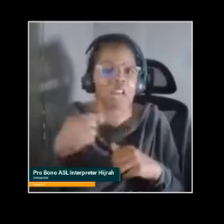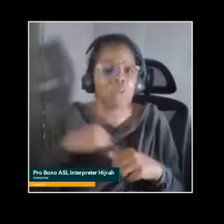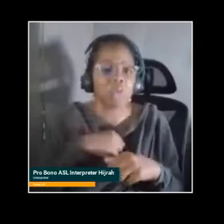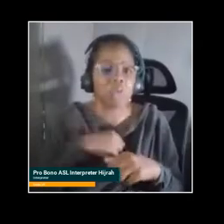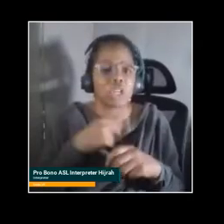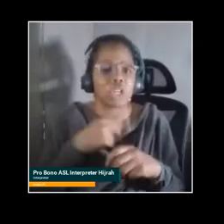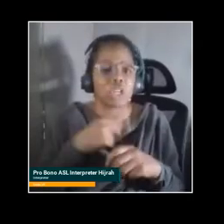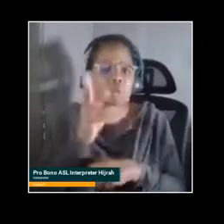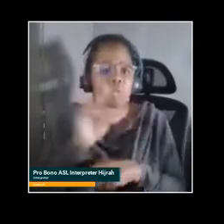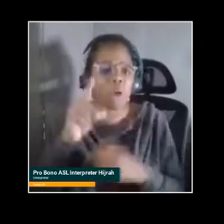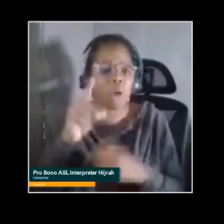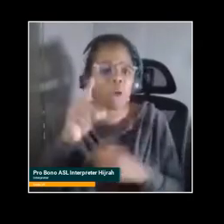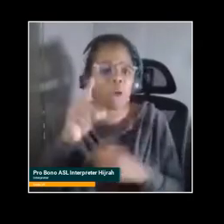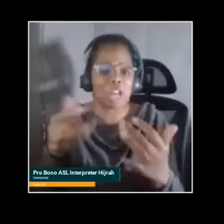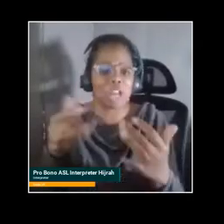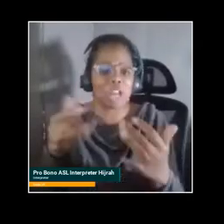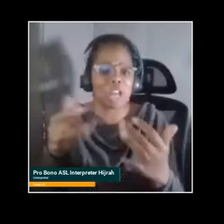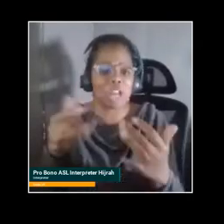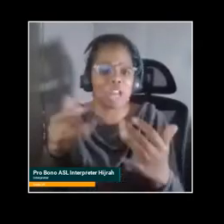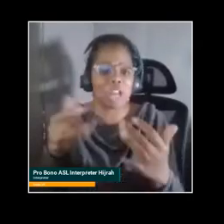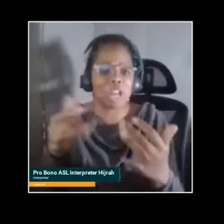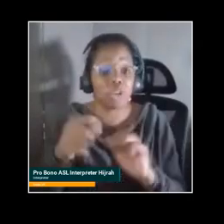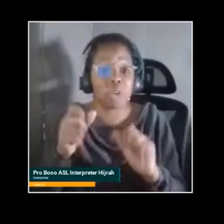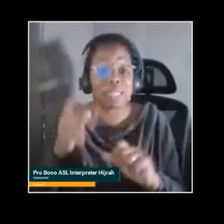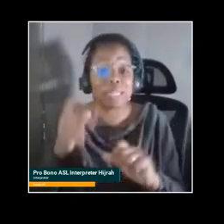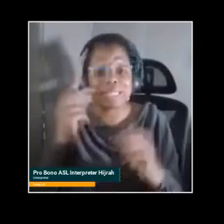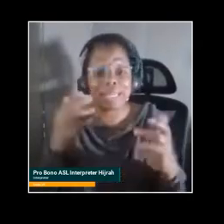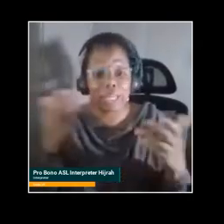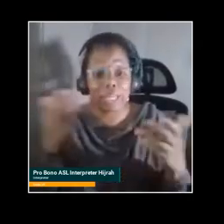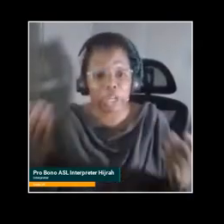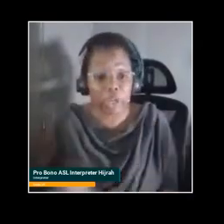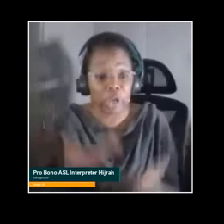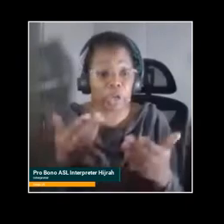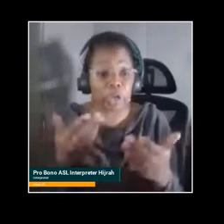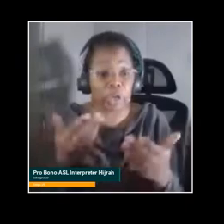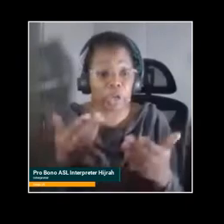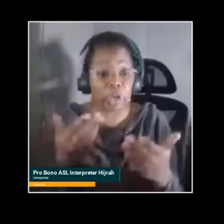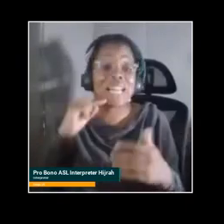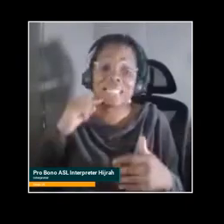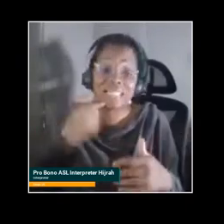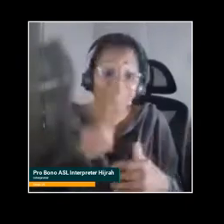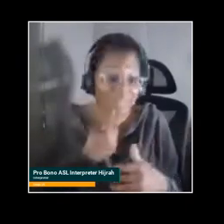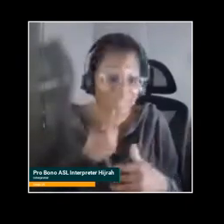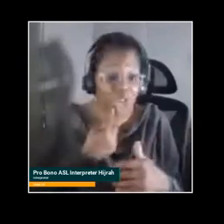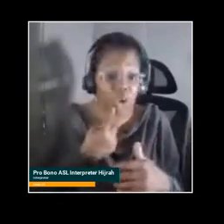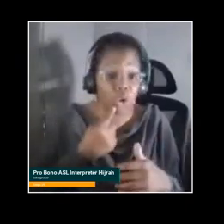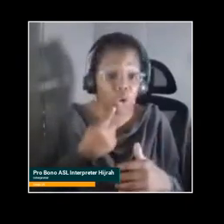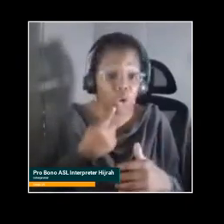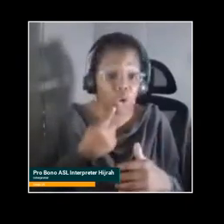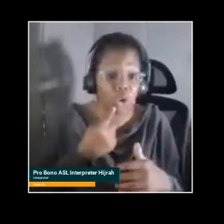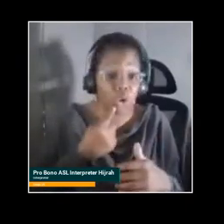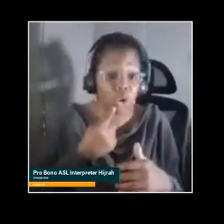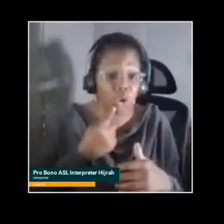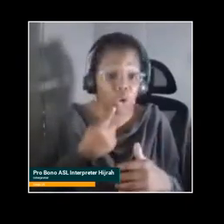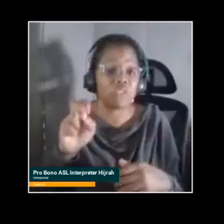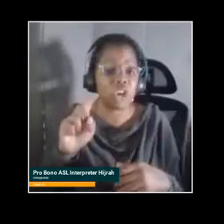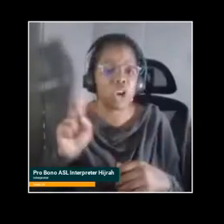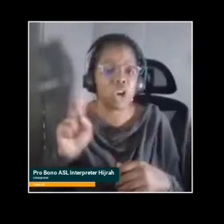wildfire as an example. As you can see here, the severe is located through the